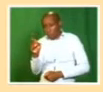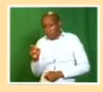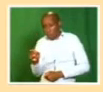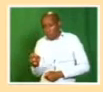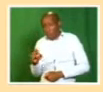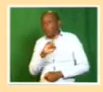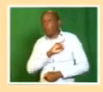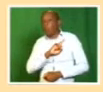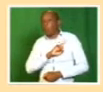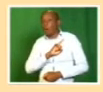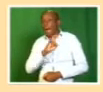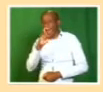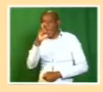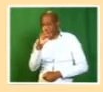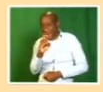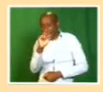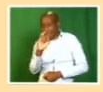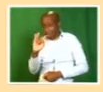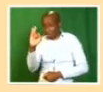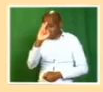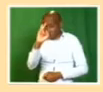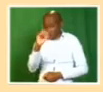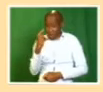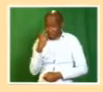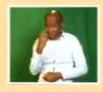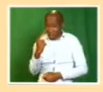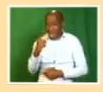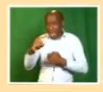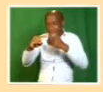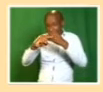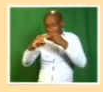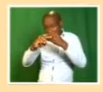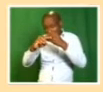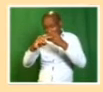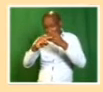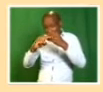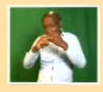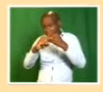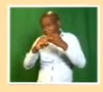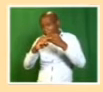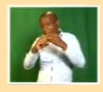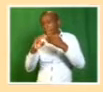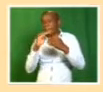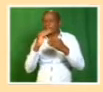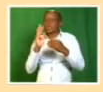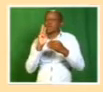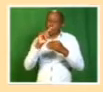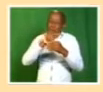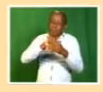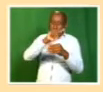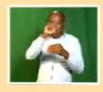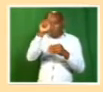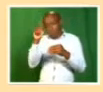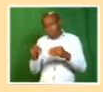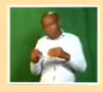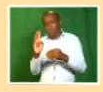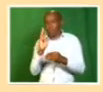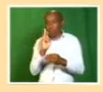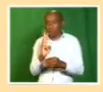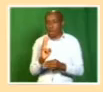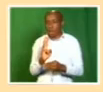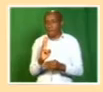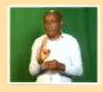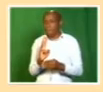the coefficient of x squared, look at the coefficient of x squared is negative, so it will open downwards.